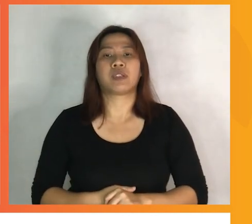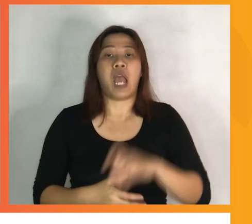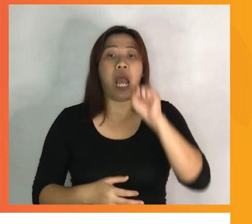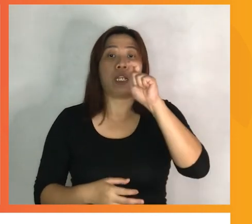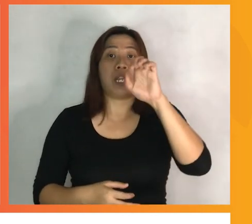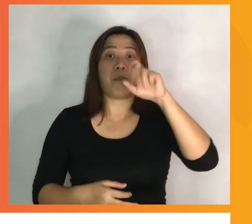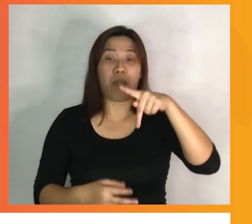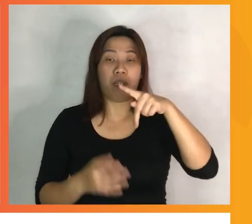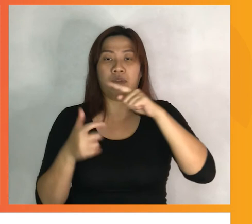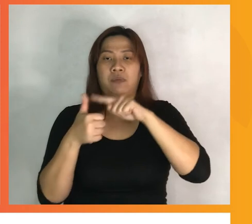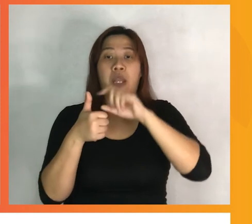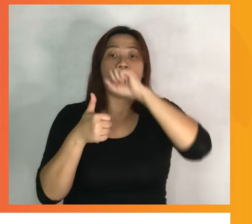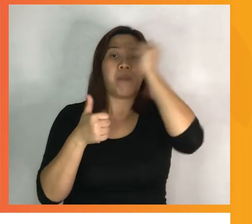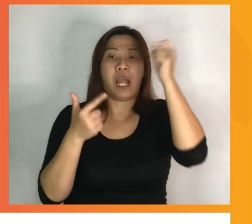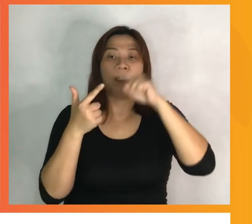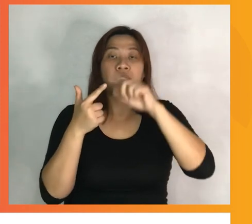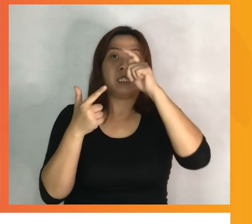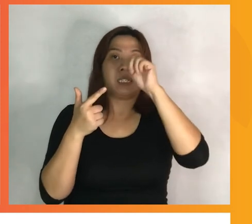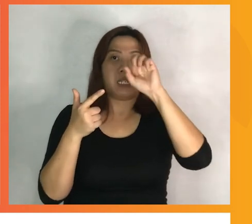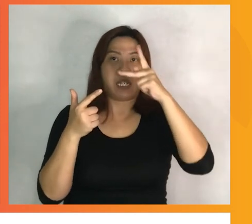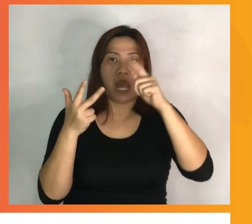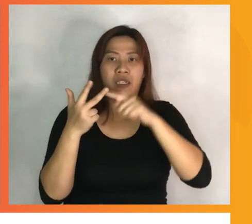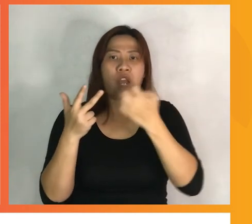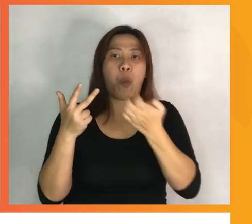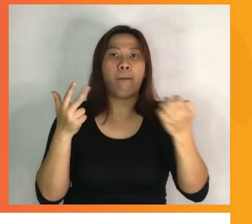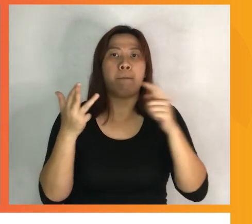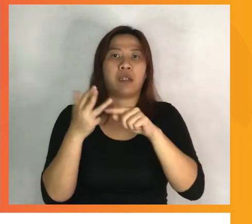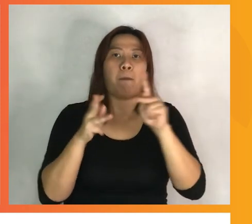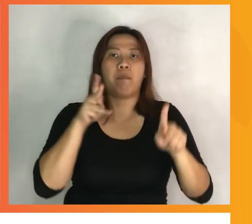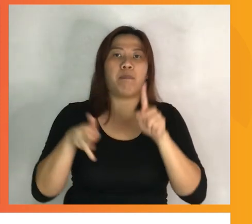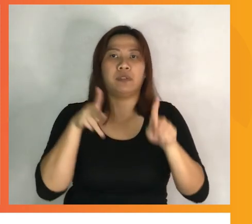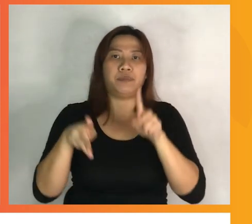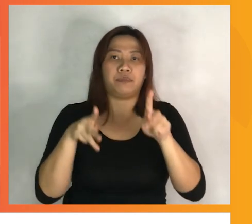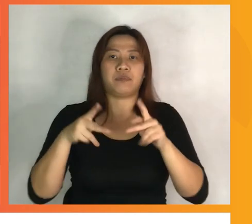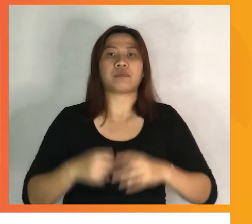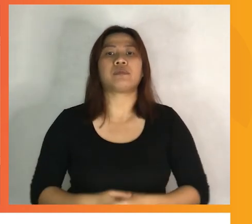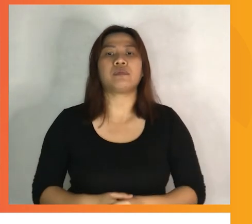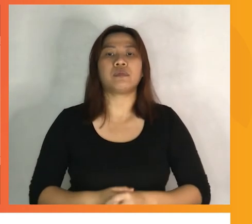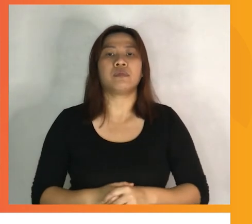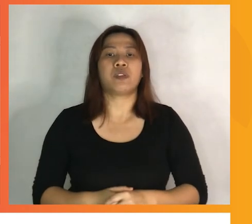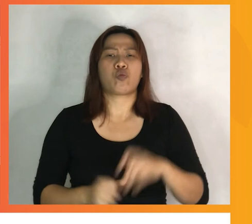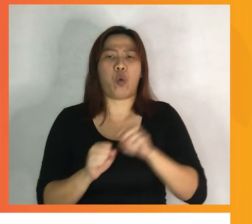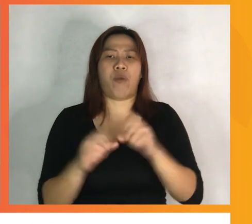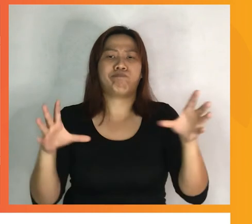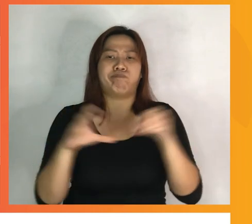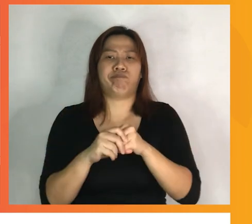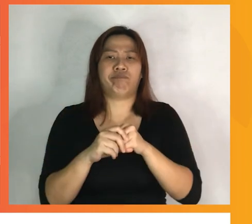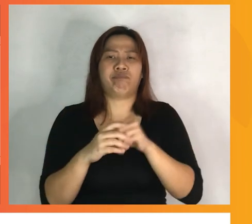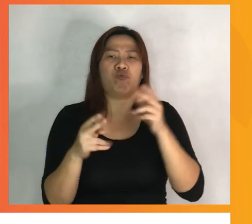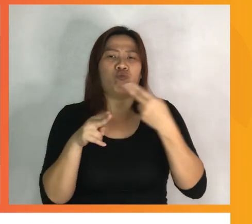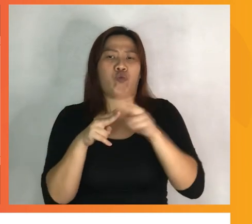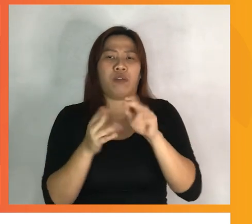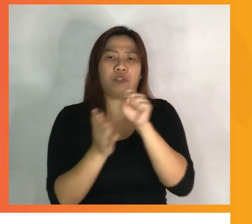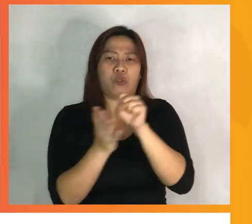Step: space, task, equipment, people. So to conclude this